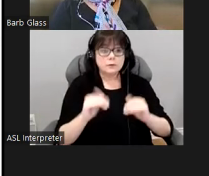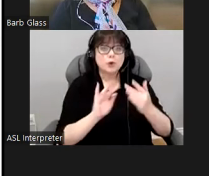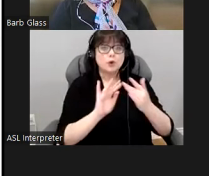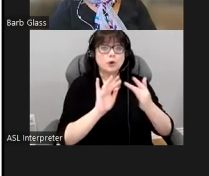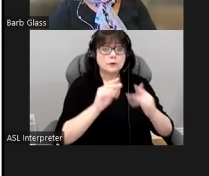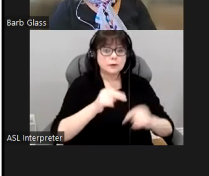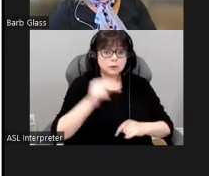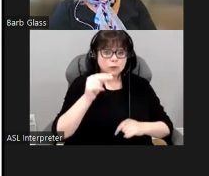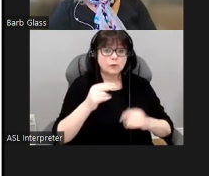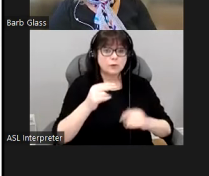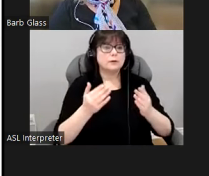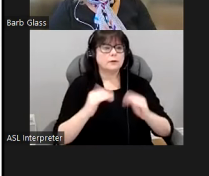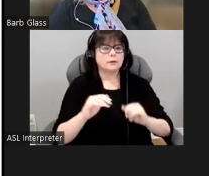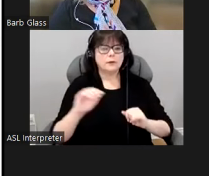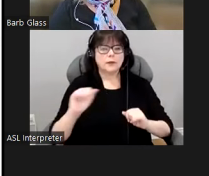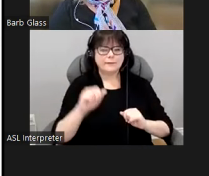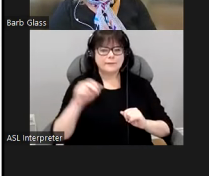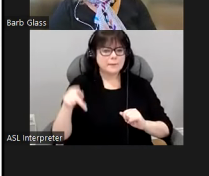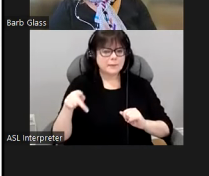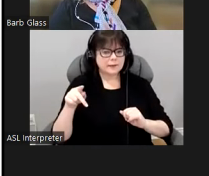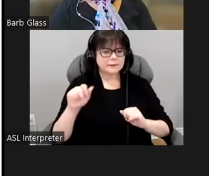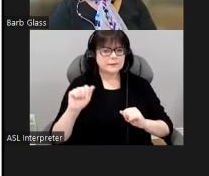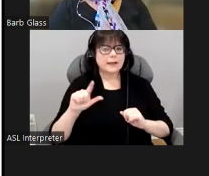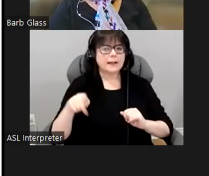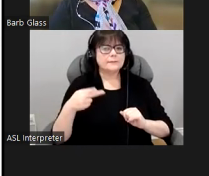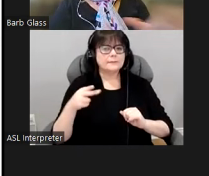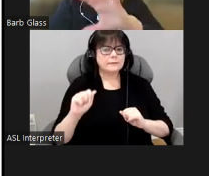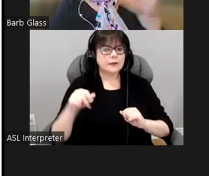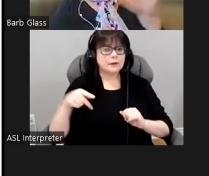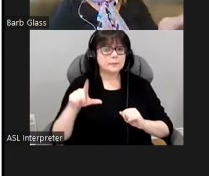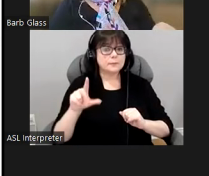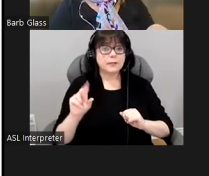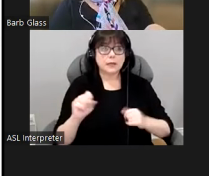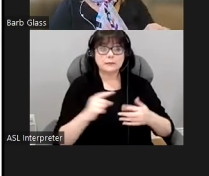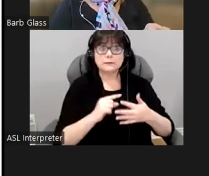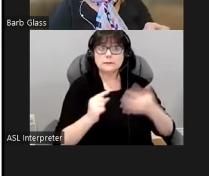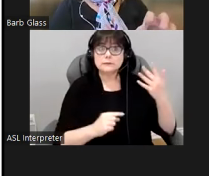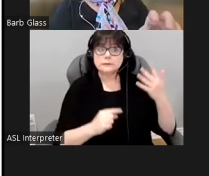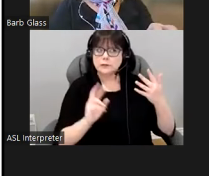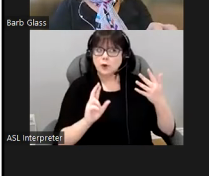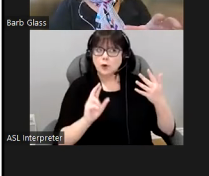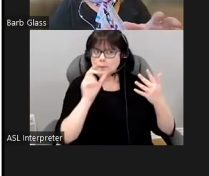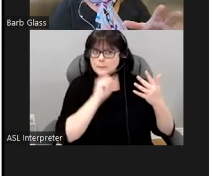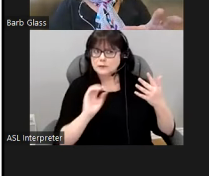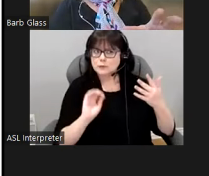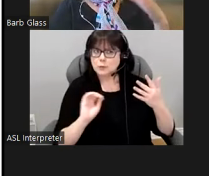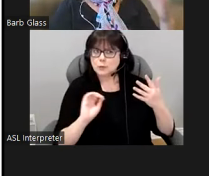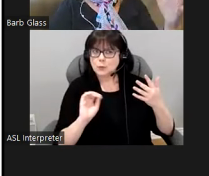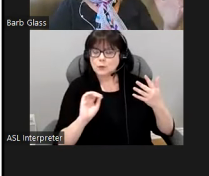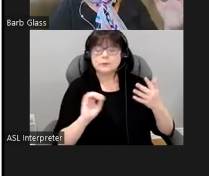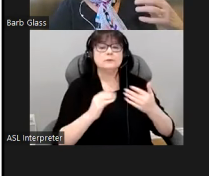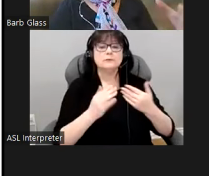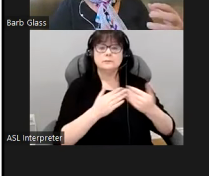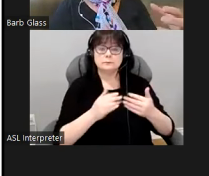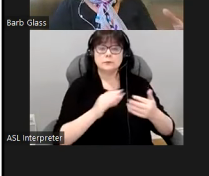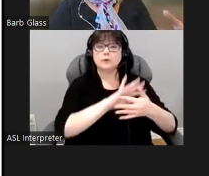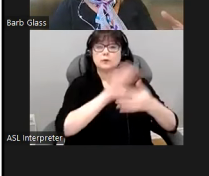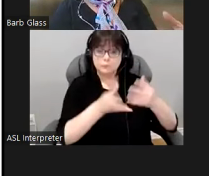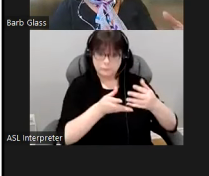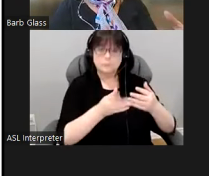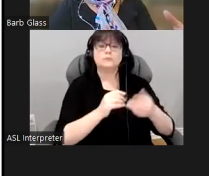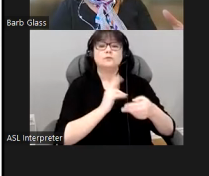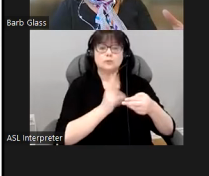Alpha Plus. I hope I didn't miss anyone, but all of those organizations are considered the provincial or regional